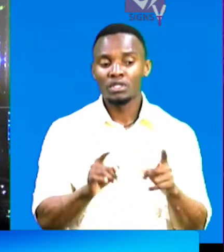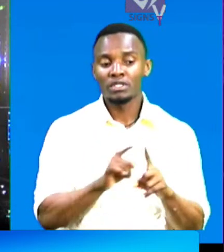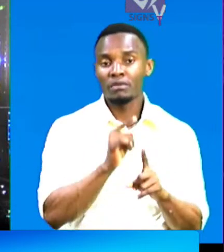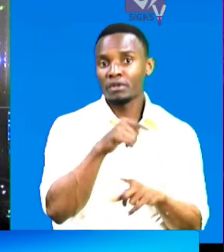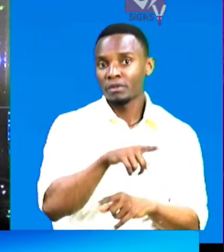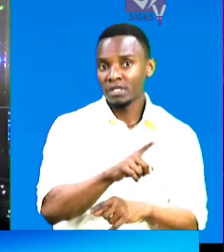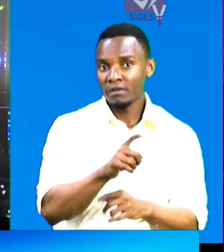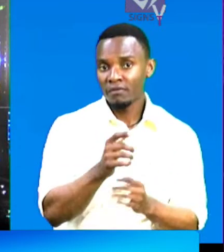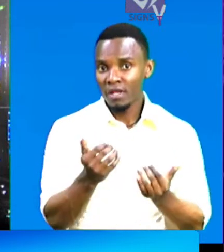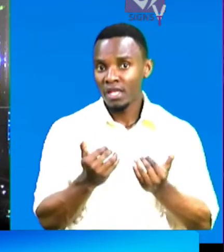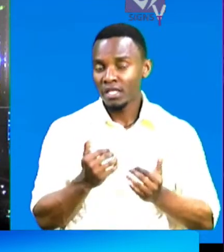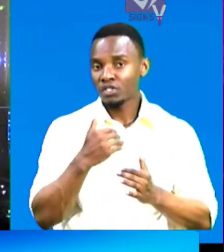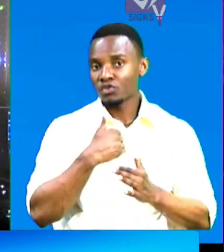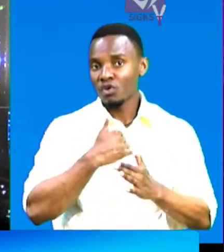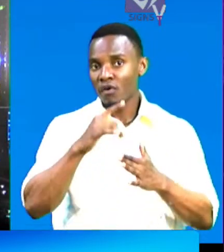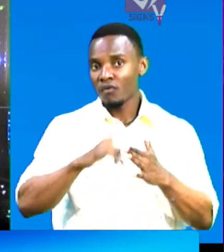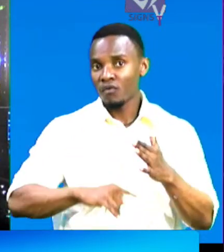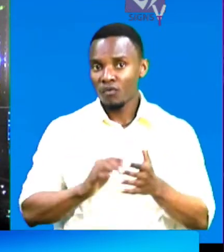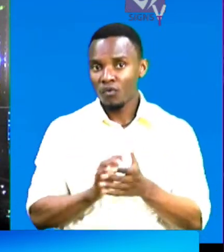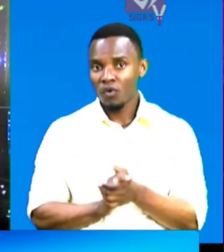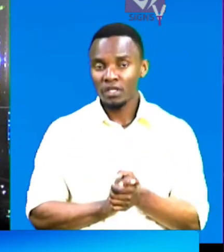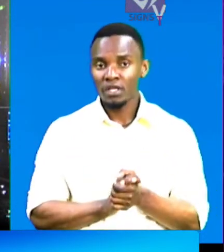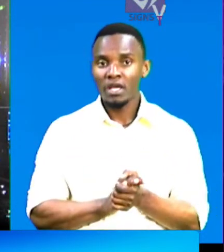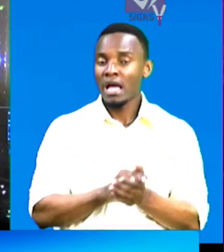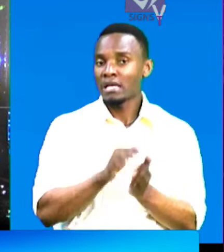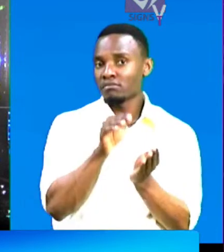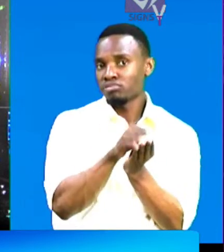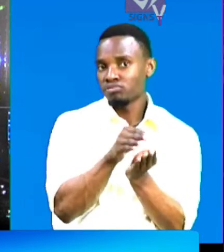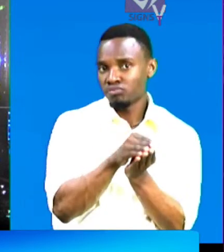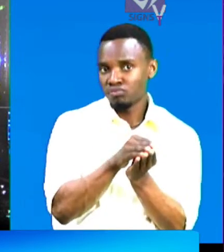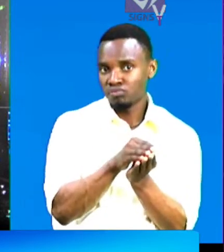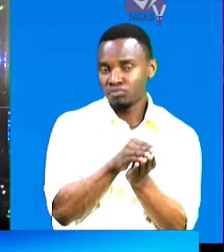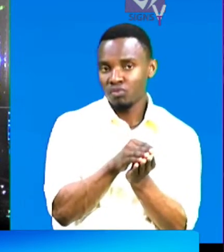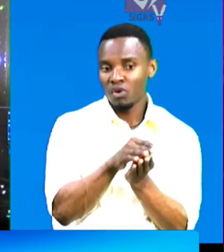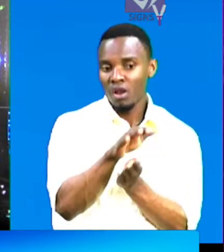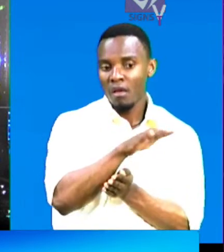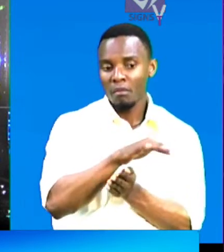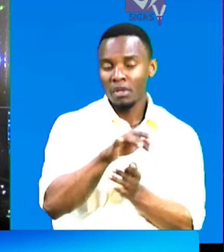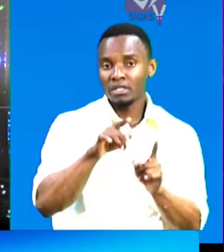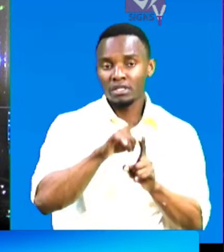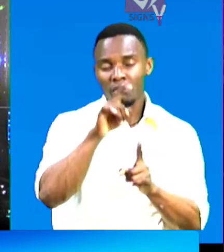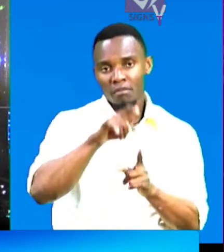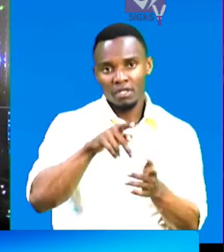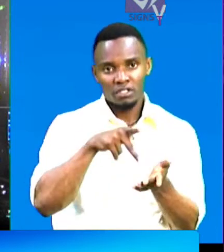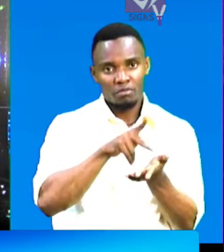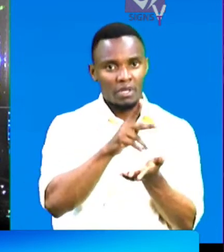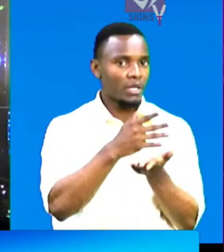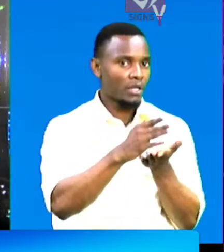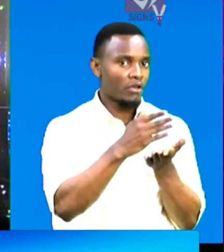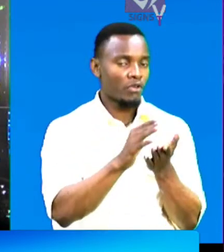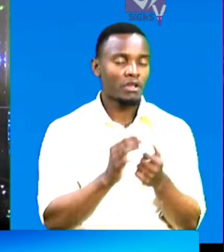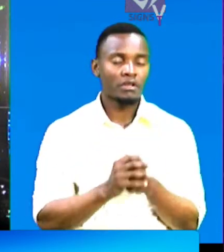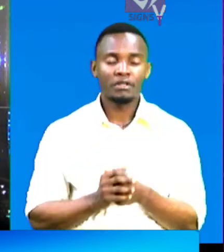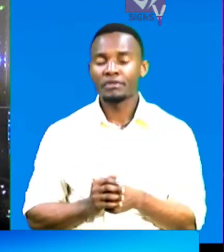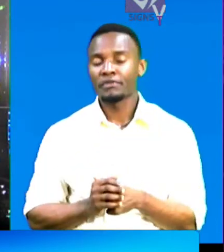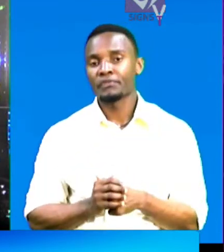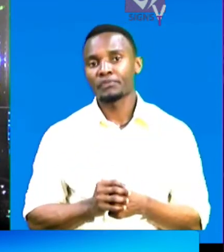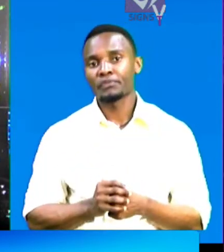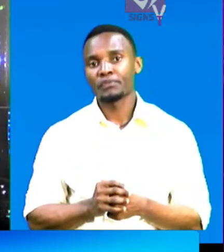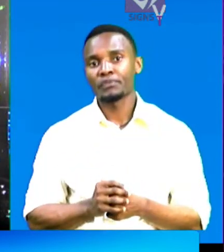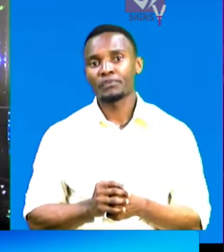needs to have a storage space and they need to pay for it. Okay, and then